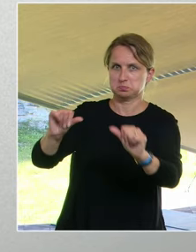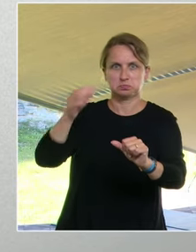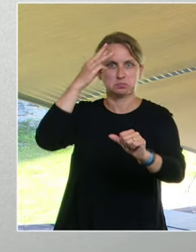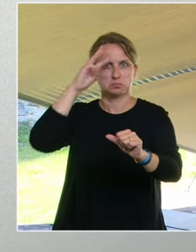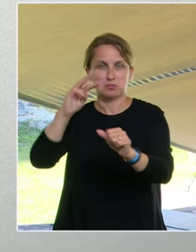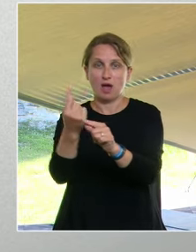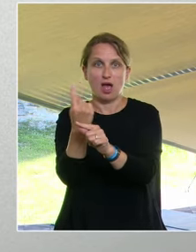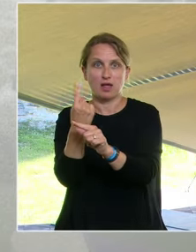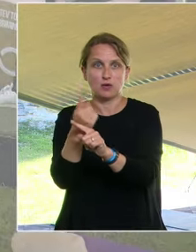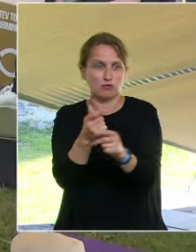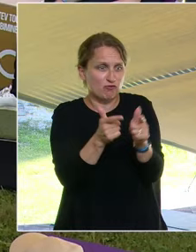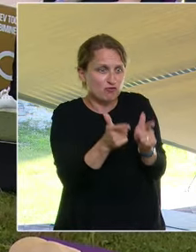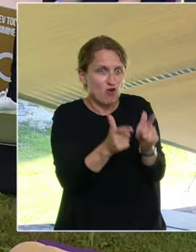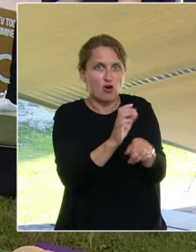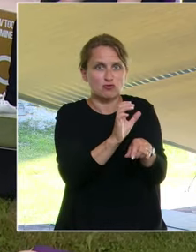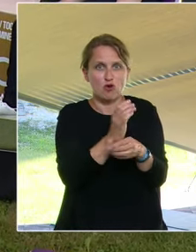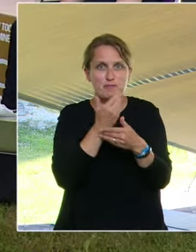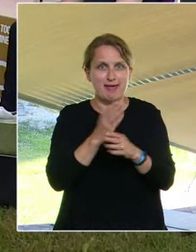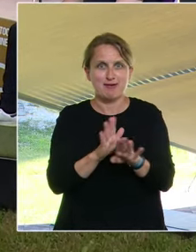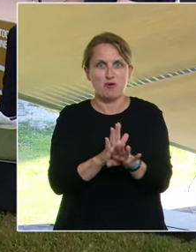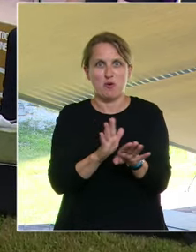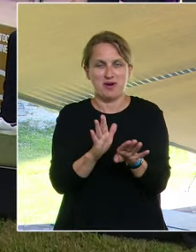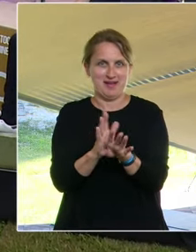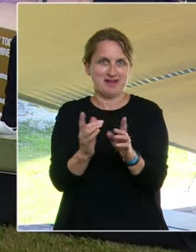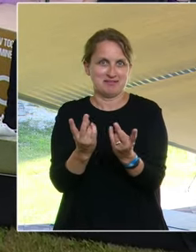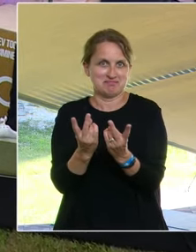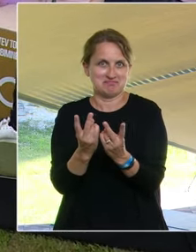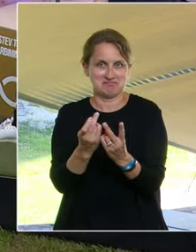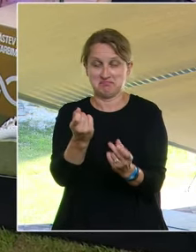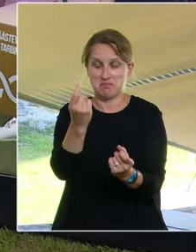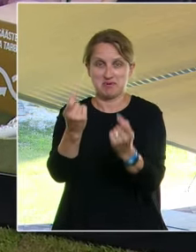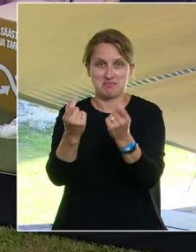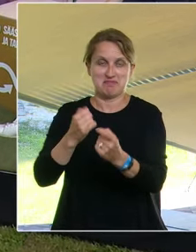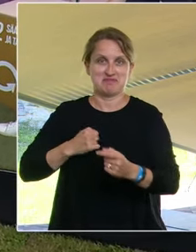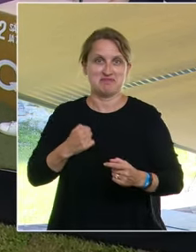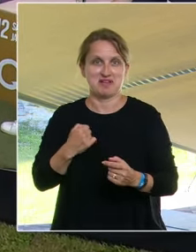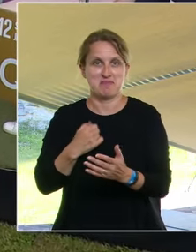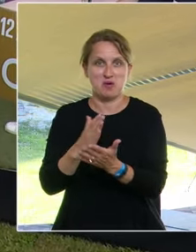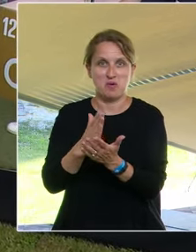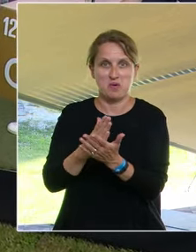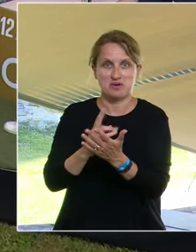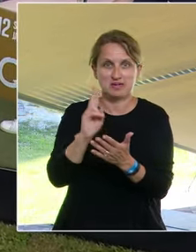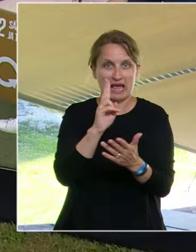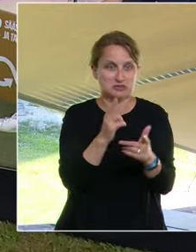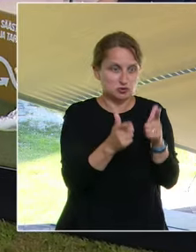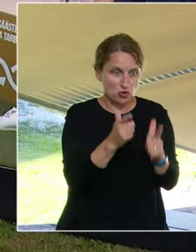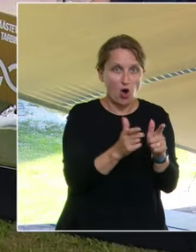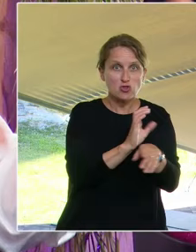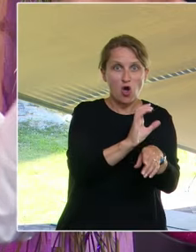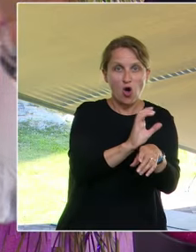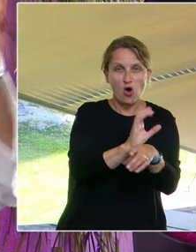who are still in the, in the same time, let's say so. So they still work and in the same time work with the with